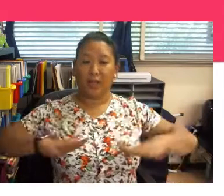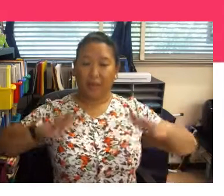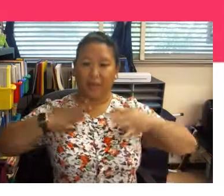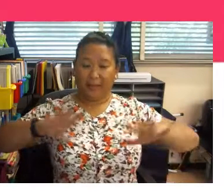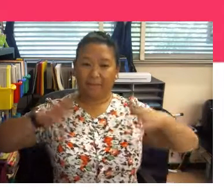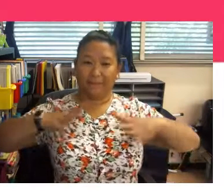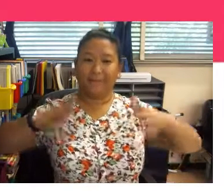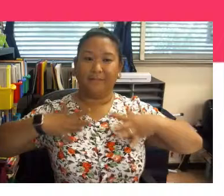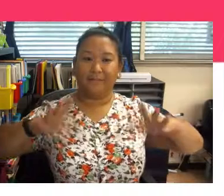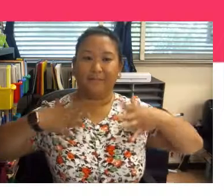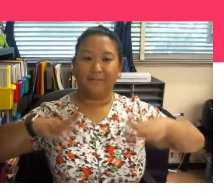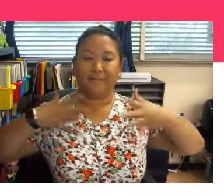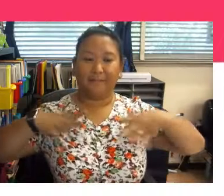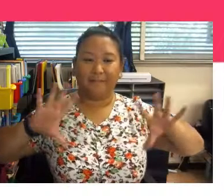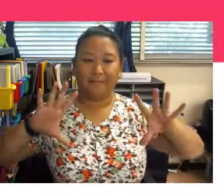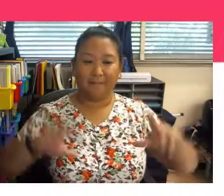Clothing,